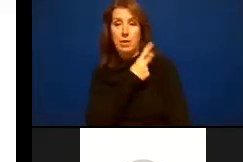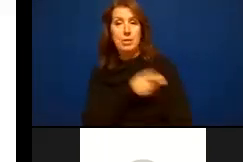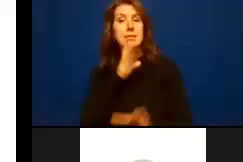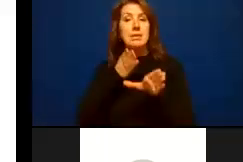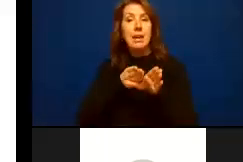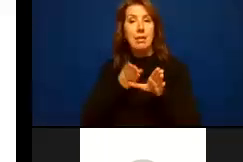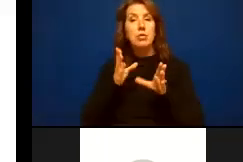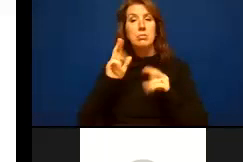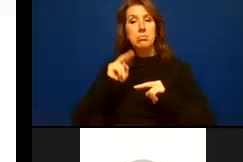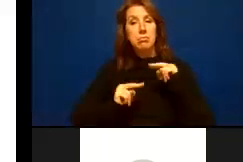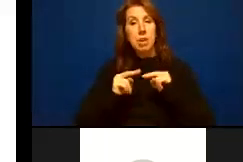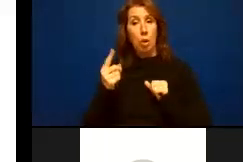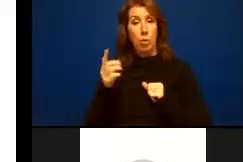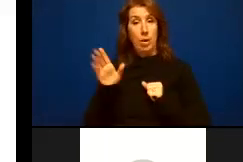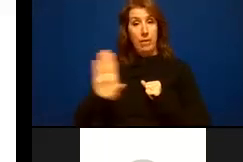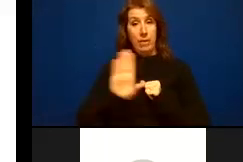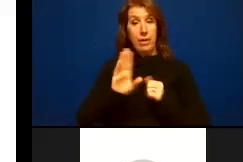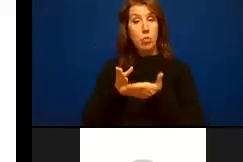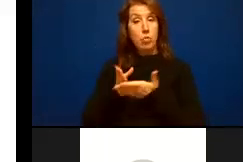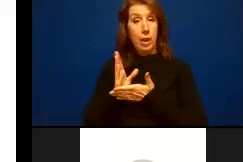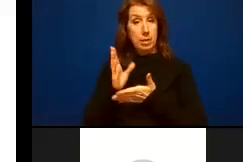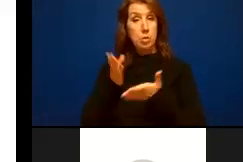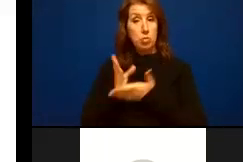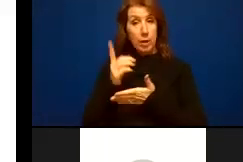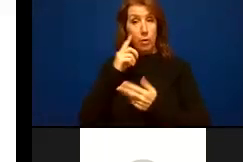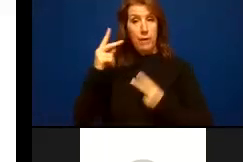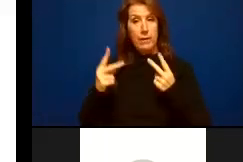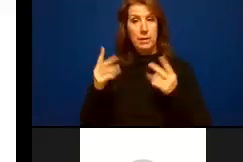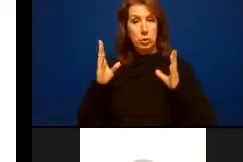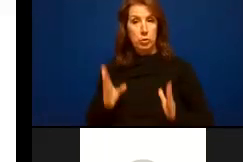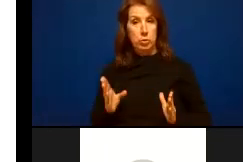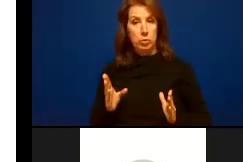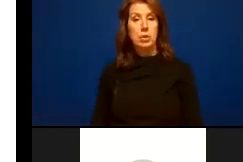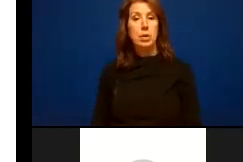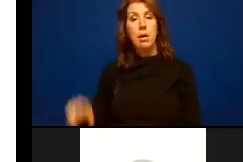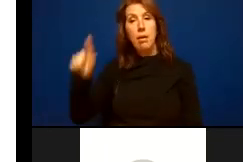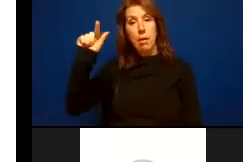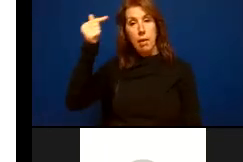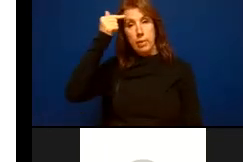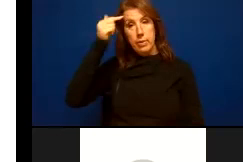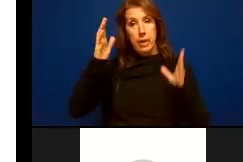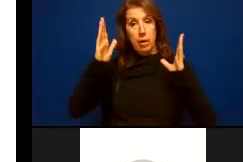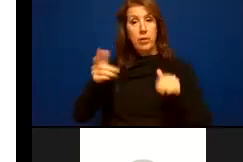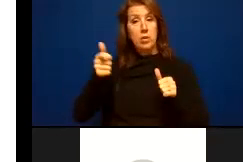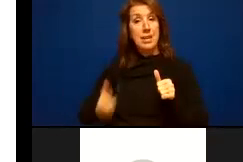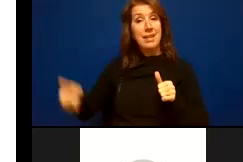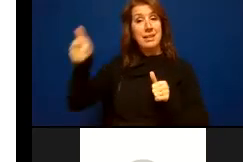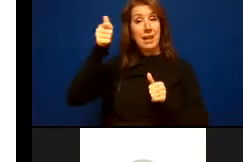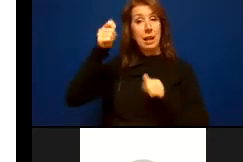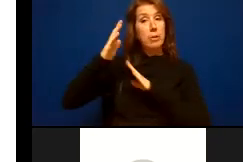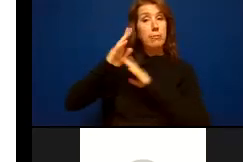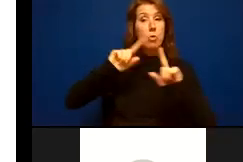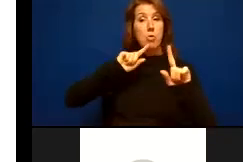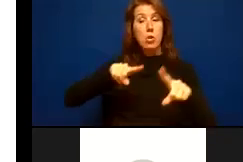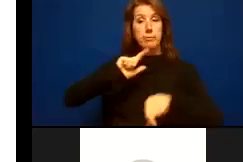the rights under the patient's bill of rights is the right to have visitors. The governor's executive order was issued on